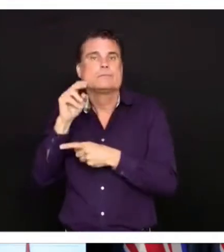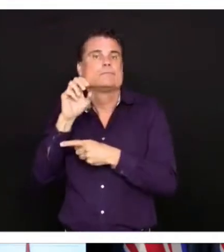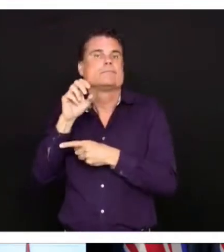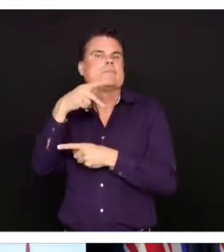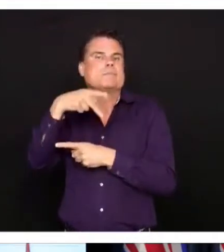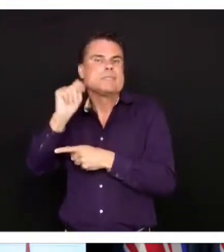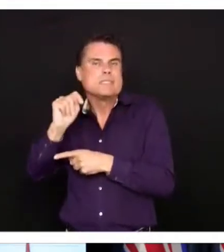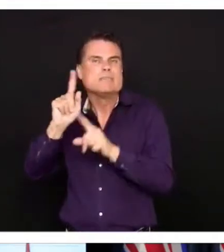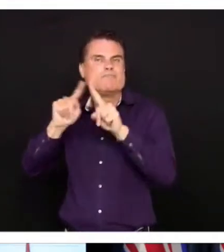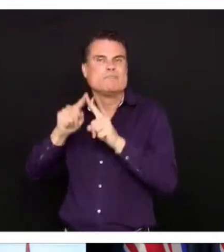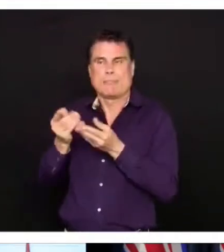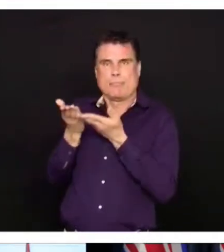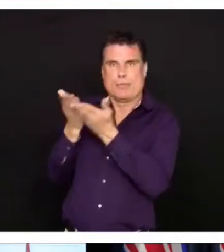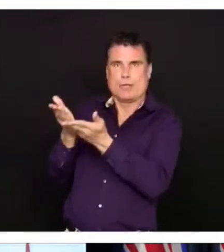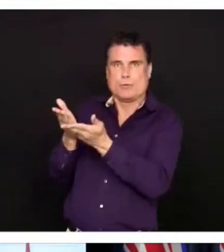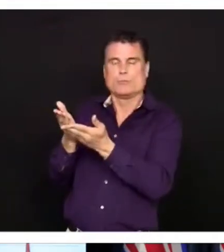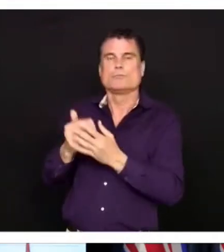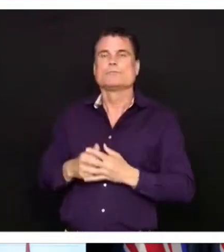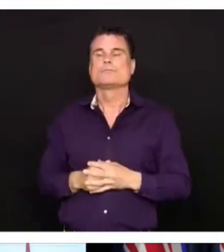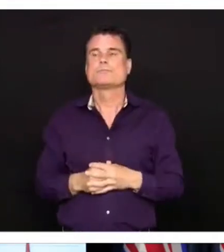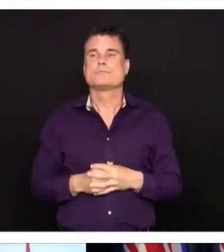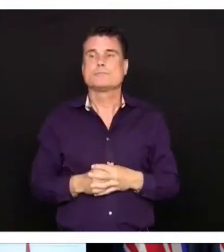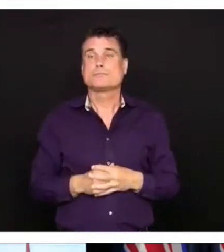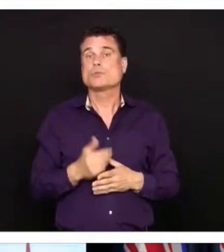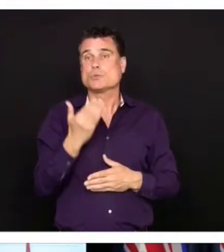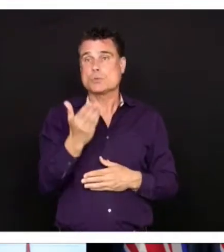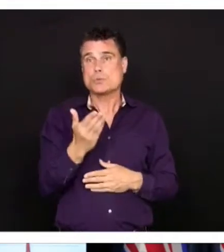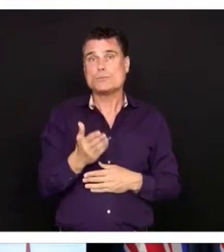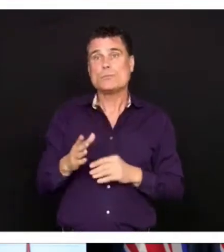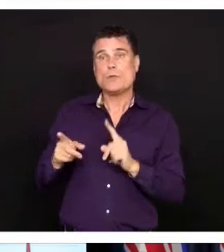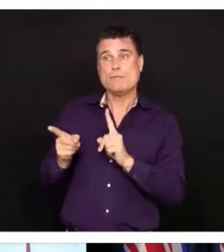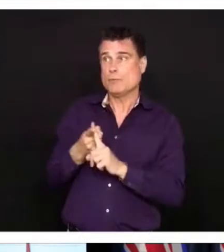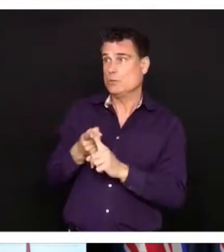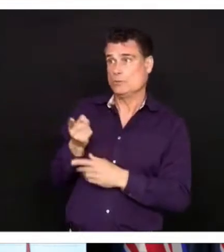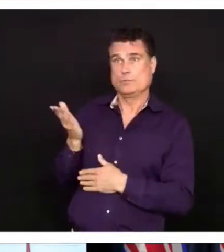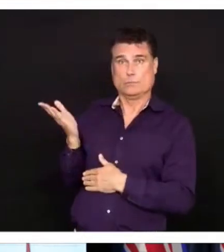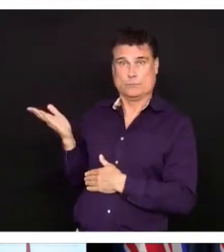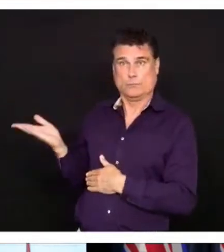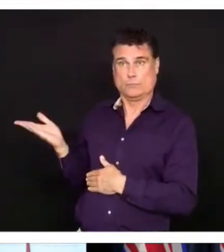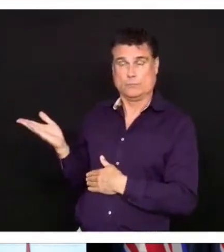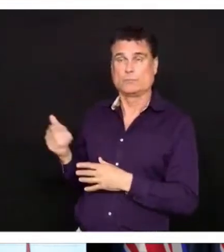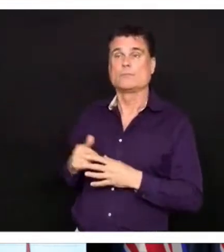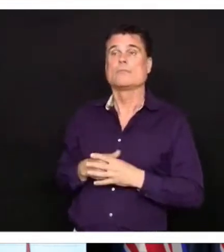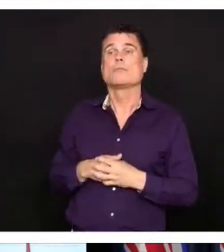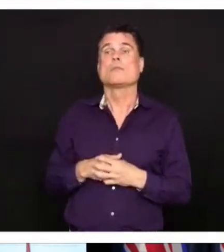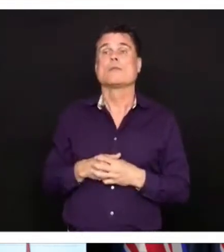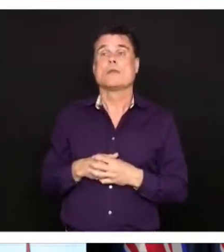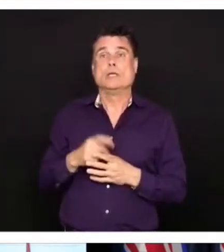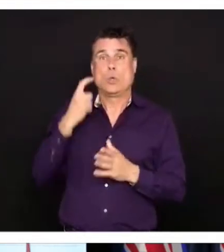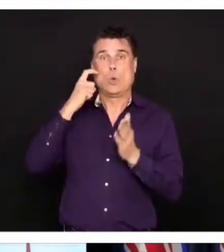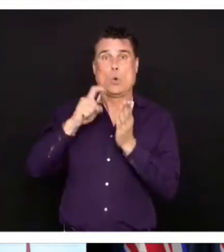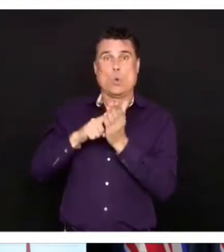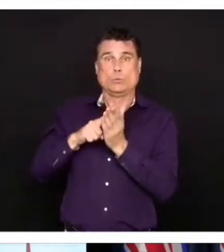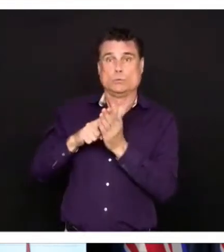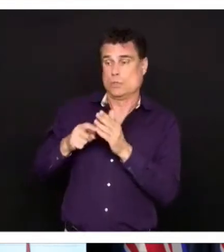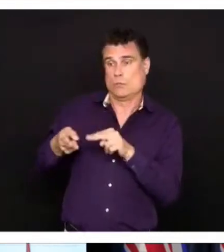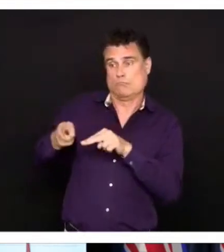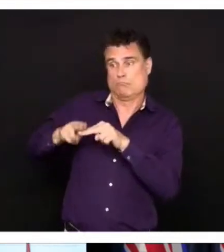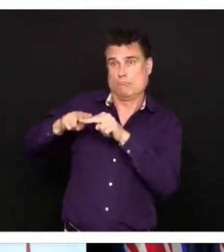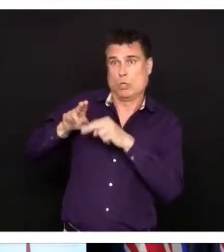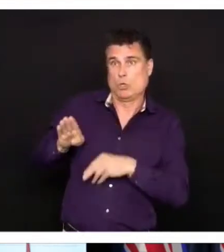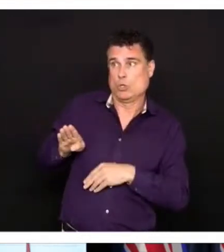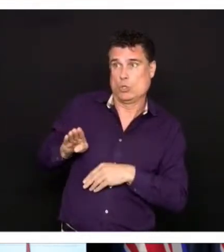health, is a depiction of what has happened in British Columbia with COVID-19. So